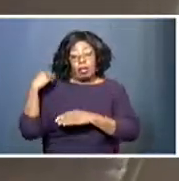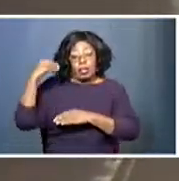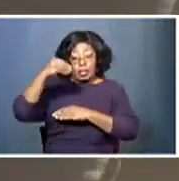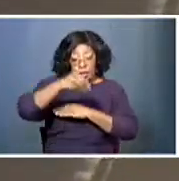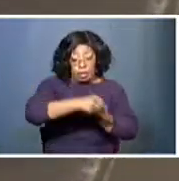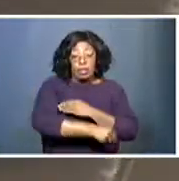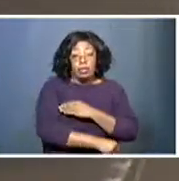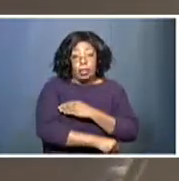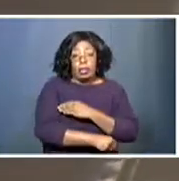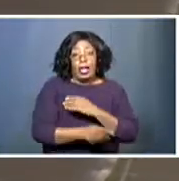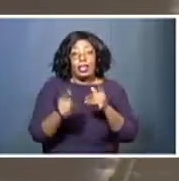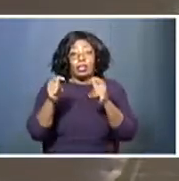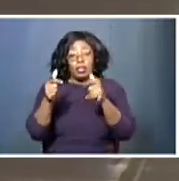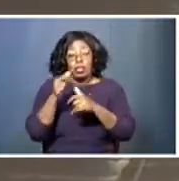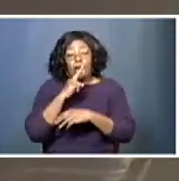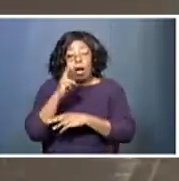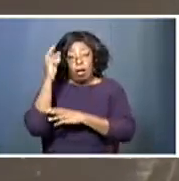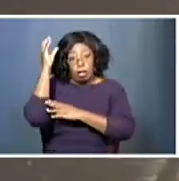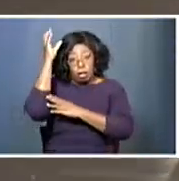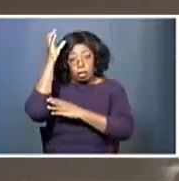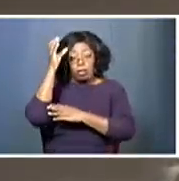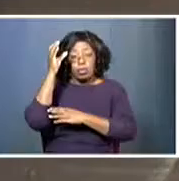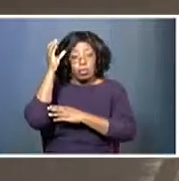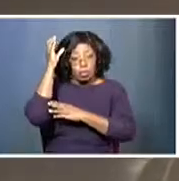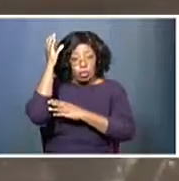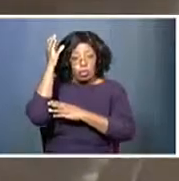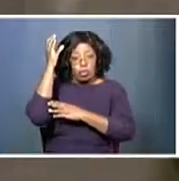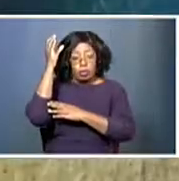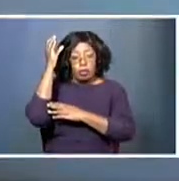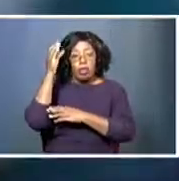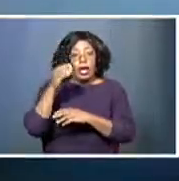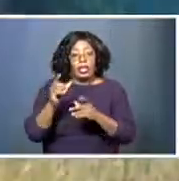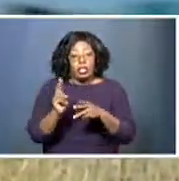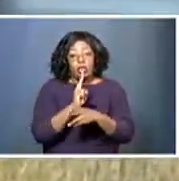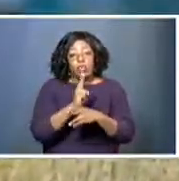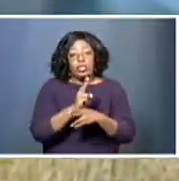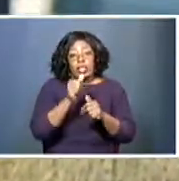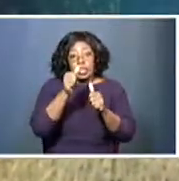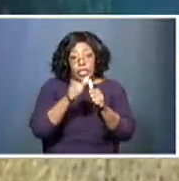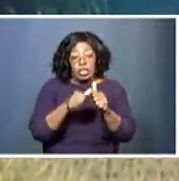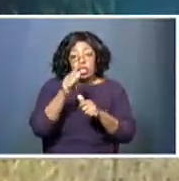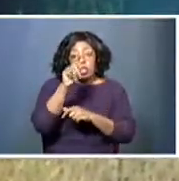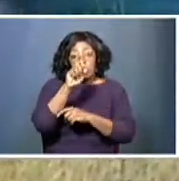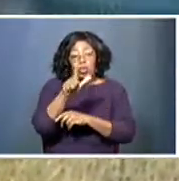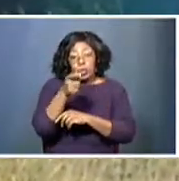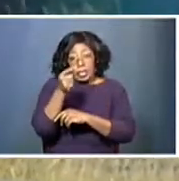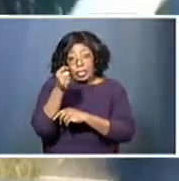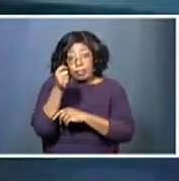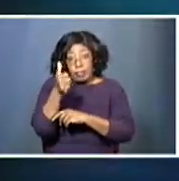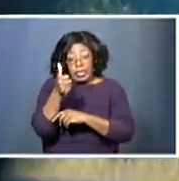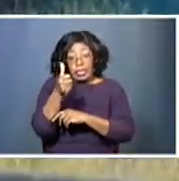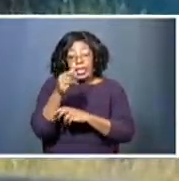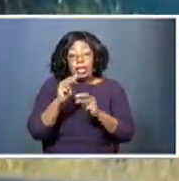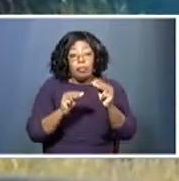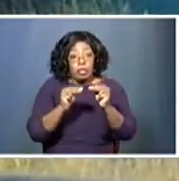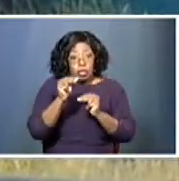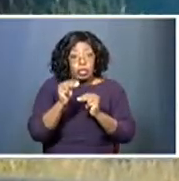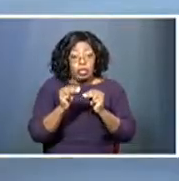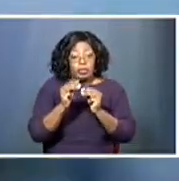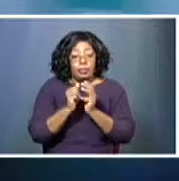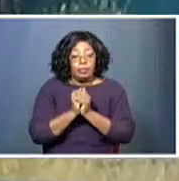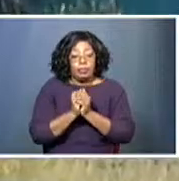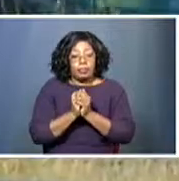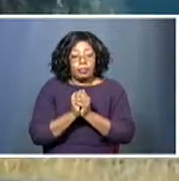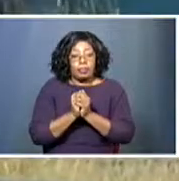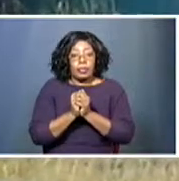major concern for traffic police. And they have deployed every tool, including this speedometer, to enforce the rules. Speeding carries